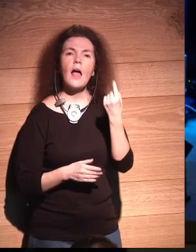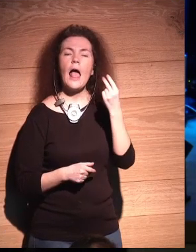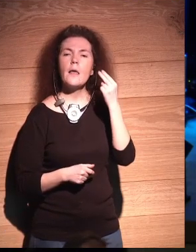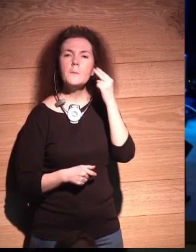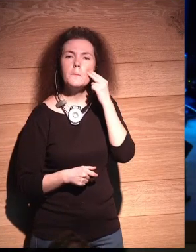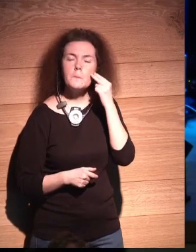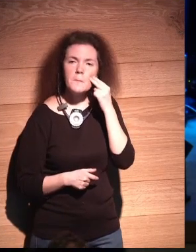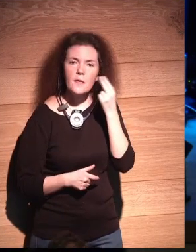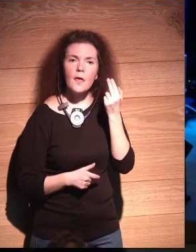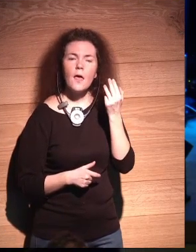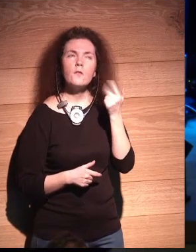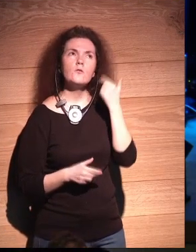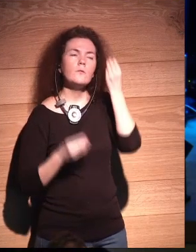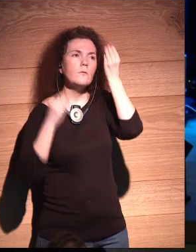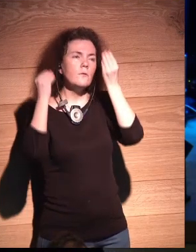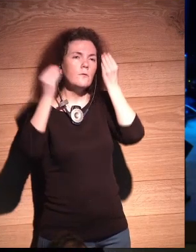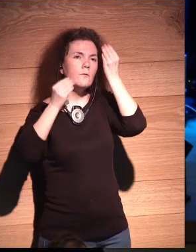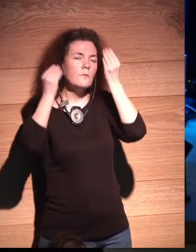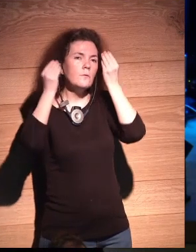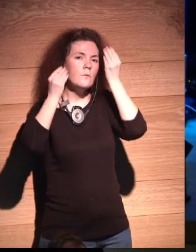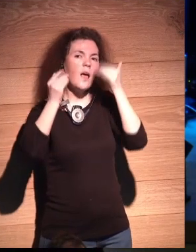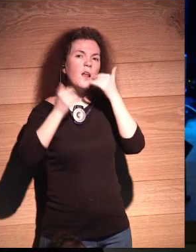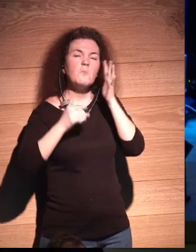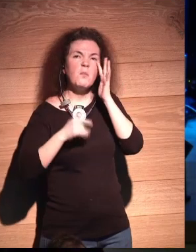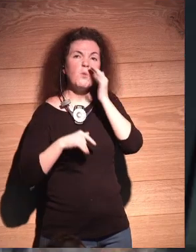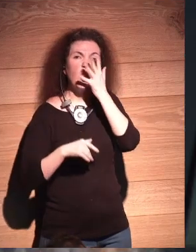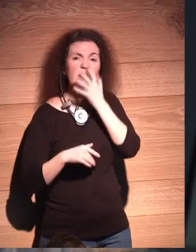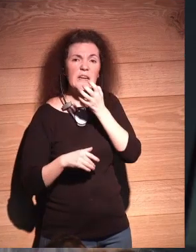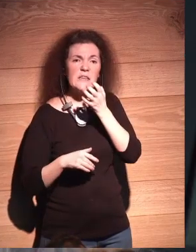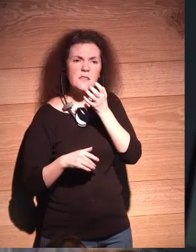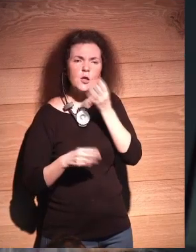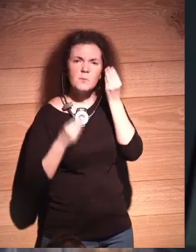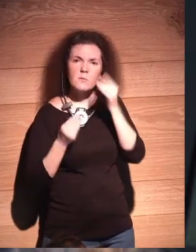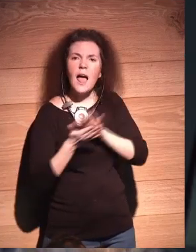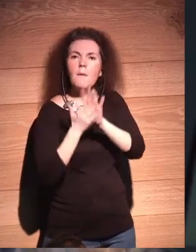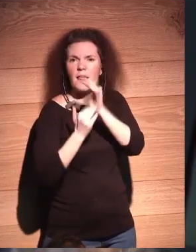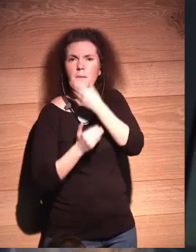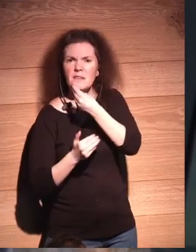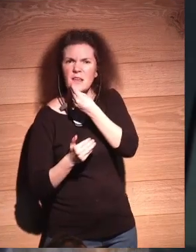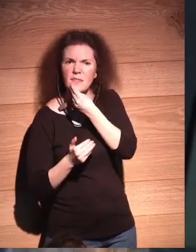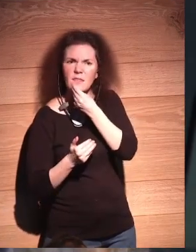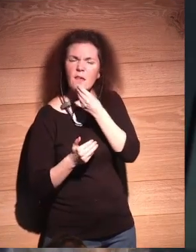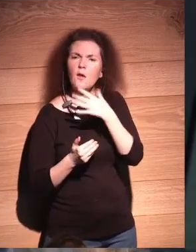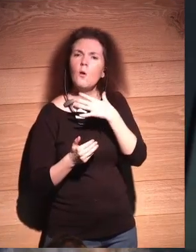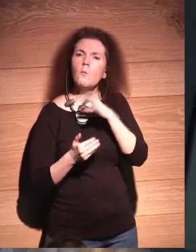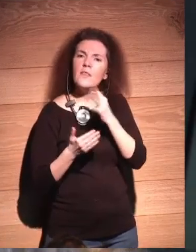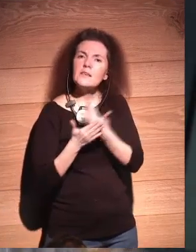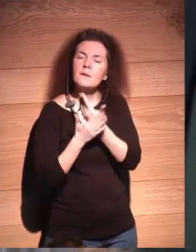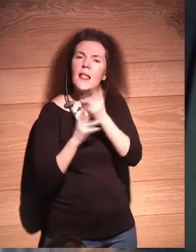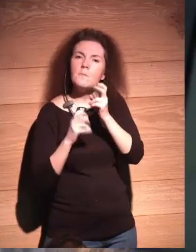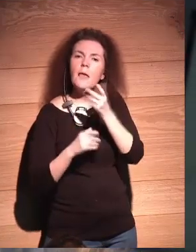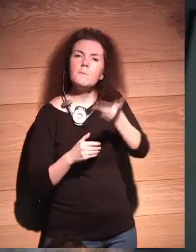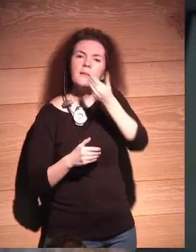well, that's sad. Let's talk about beauty. I wanted to ask you the importance of beauty in your artworks, even if these